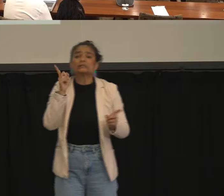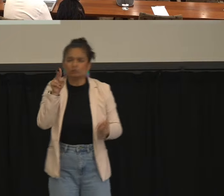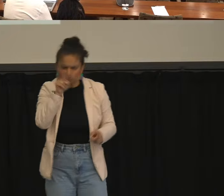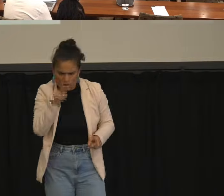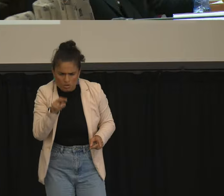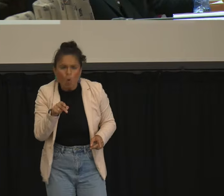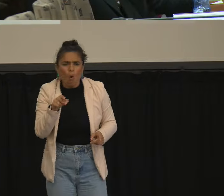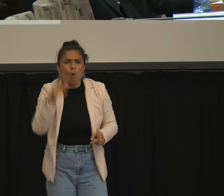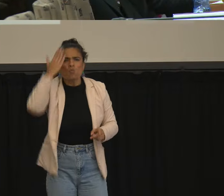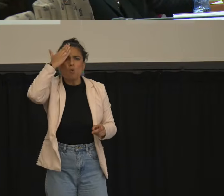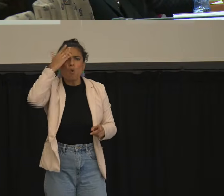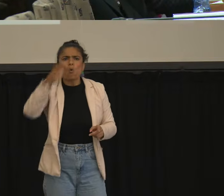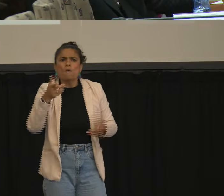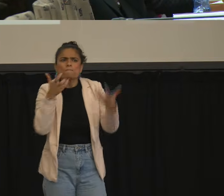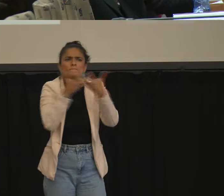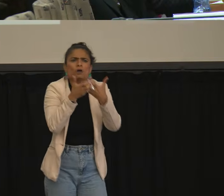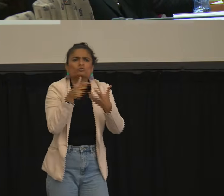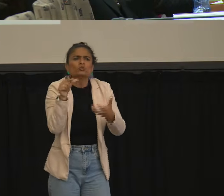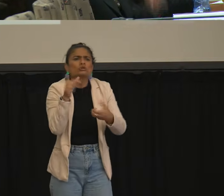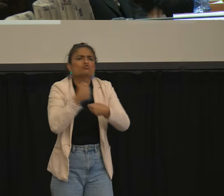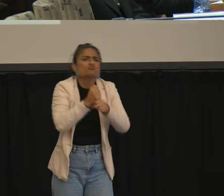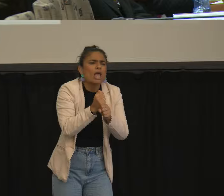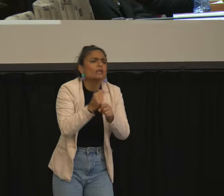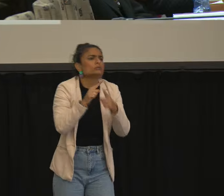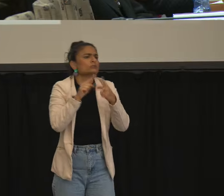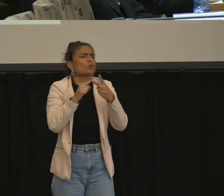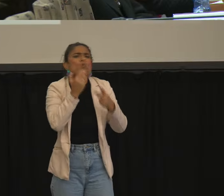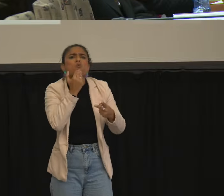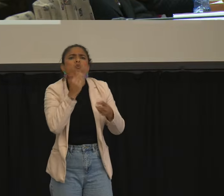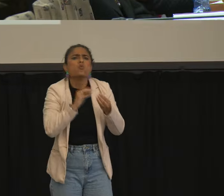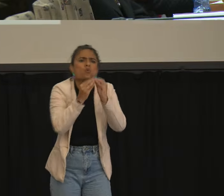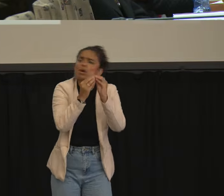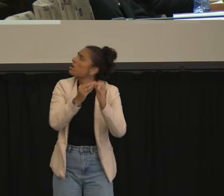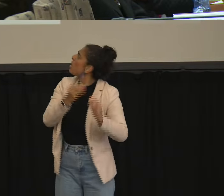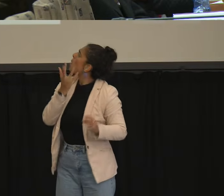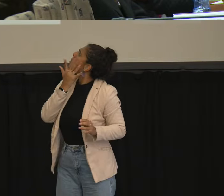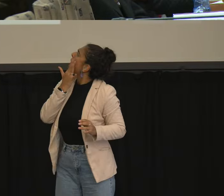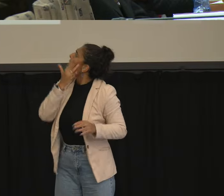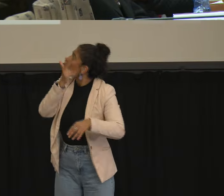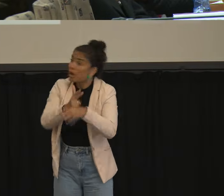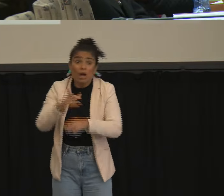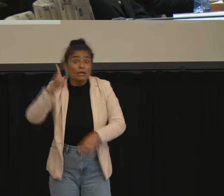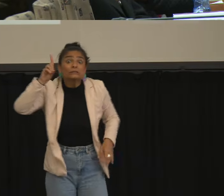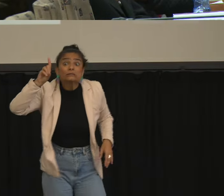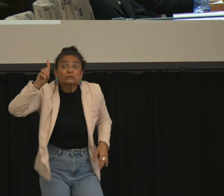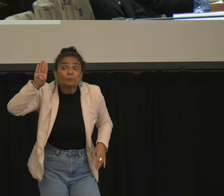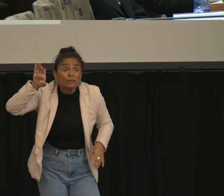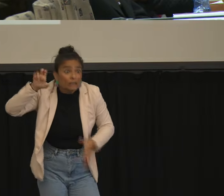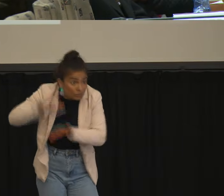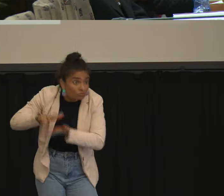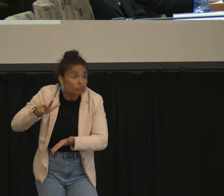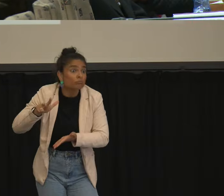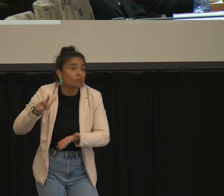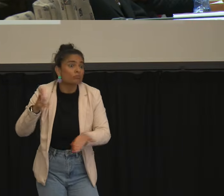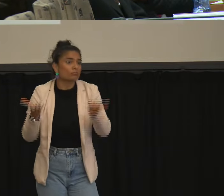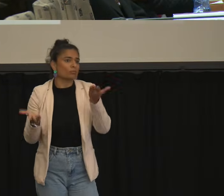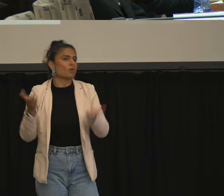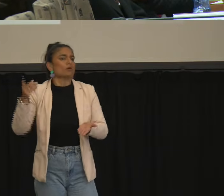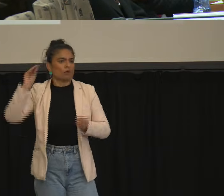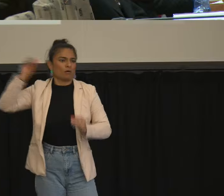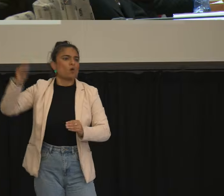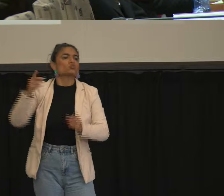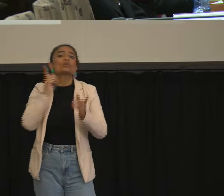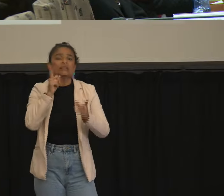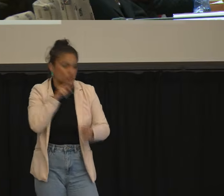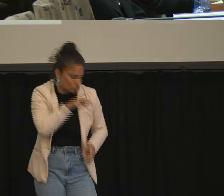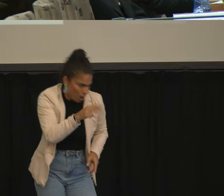an introduction. So the teacher can also see or get the gist of what the story is about, what grade it would be suitable for, and if they want to use it. And also,